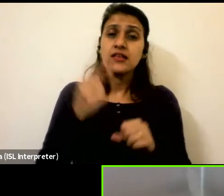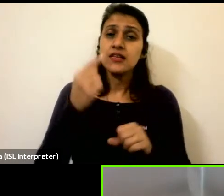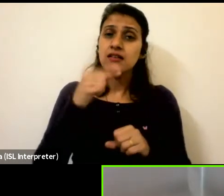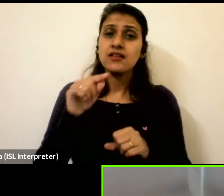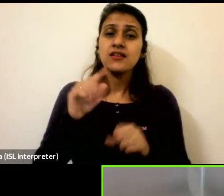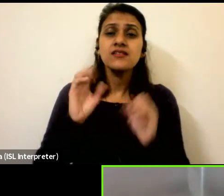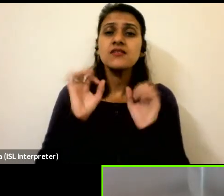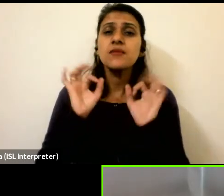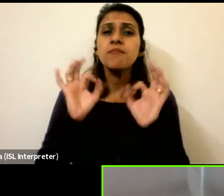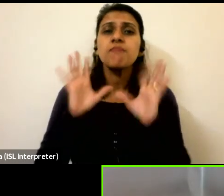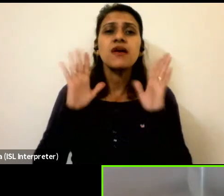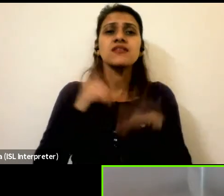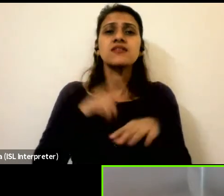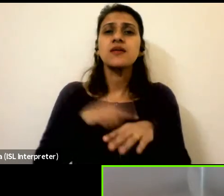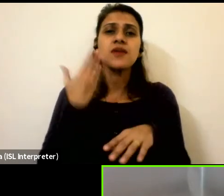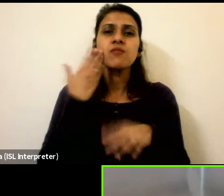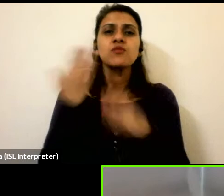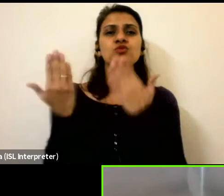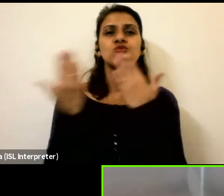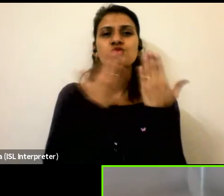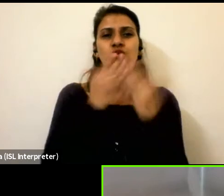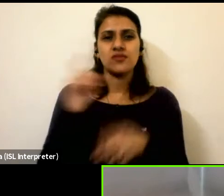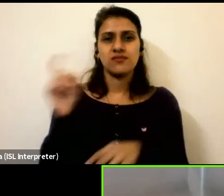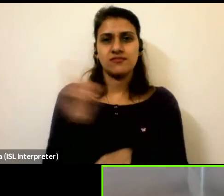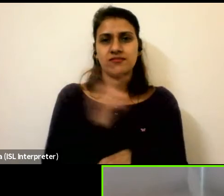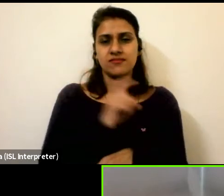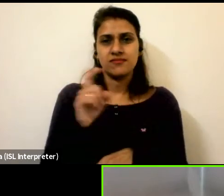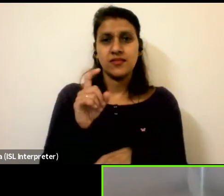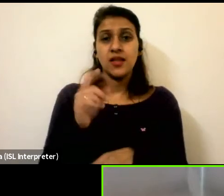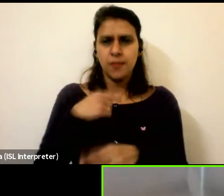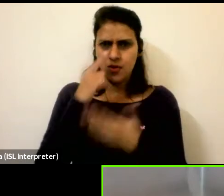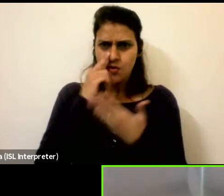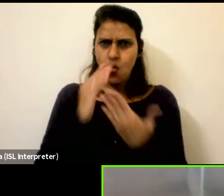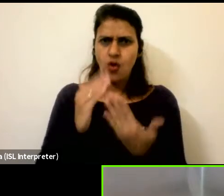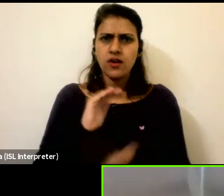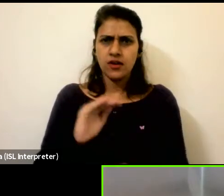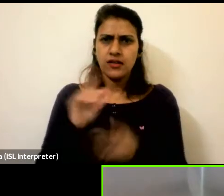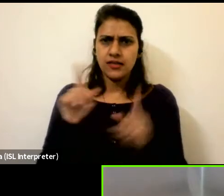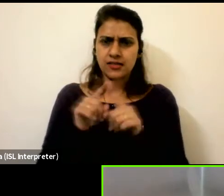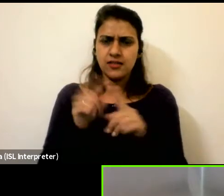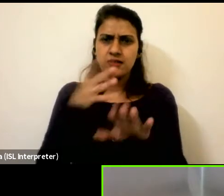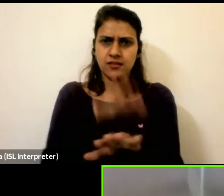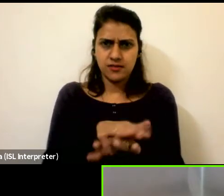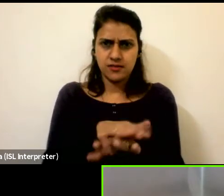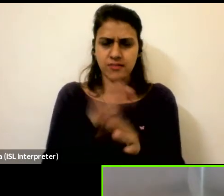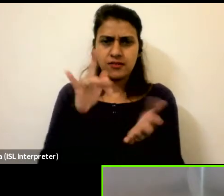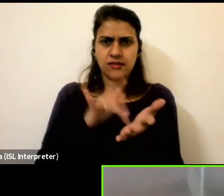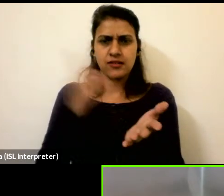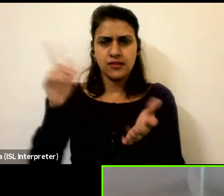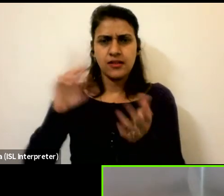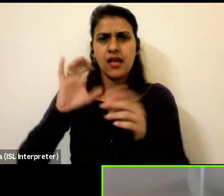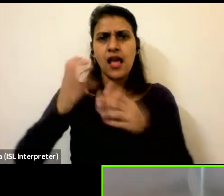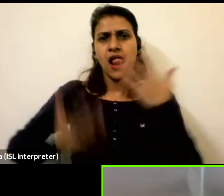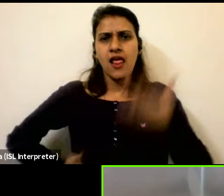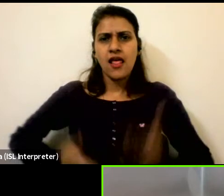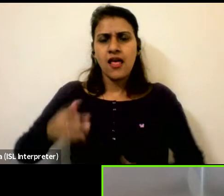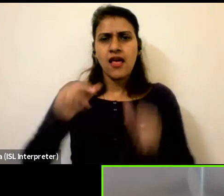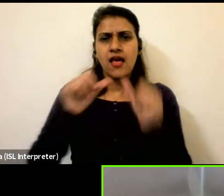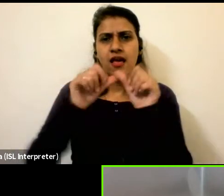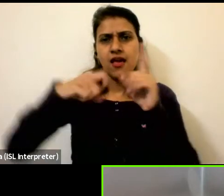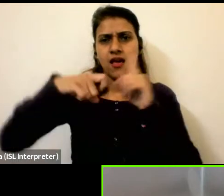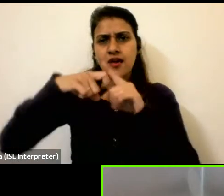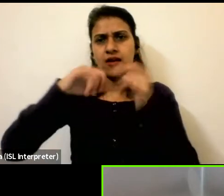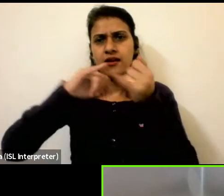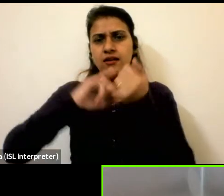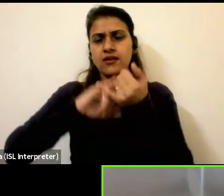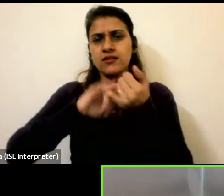schools. My daughter used to go to an integrated school called Akshar in Calcutta. And when I first went